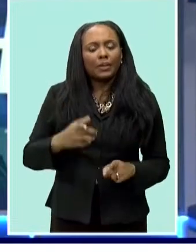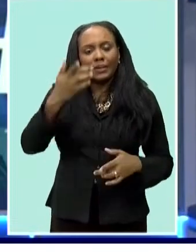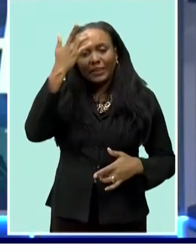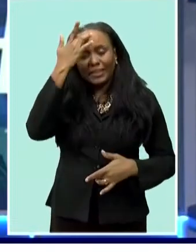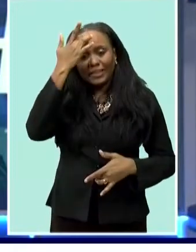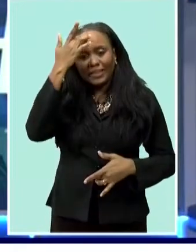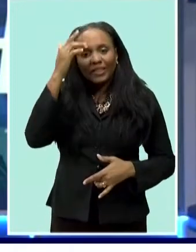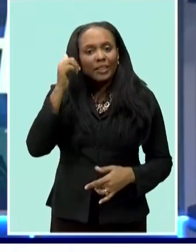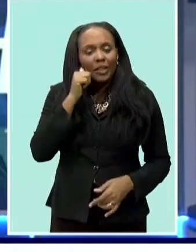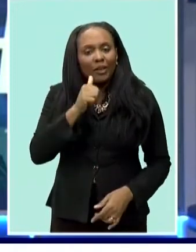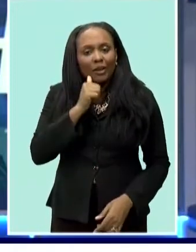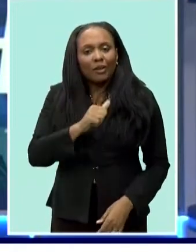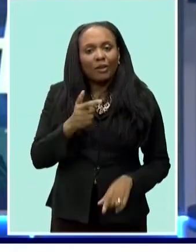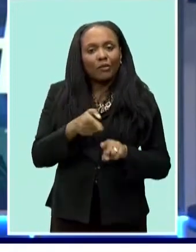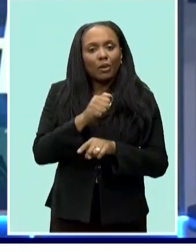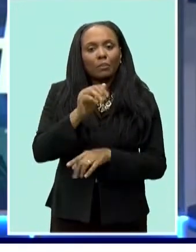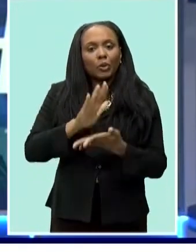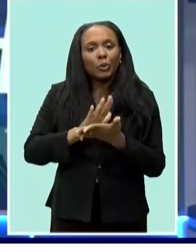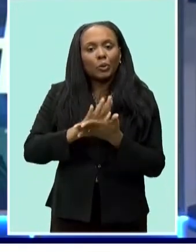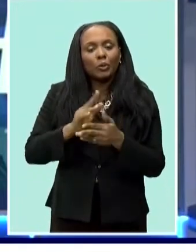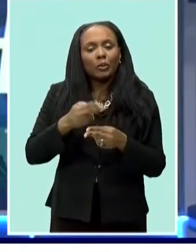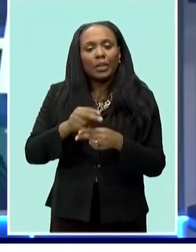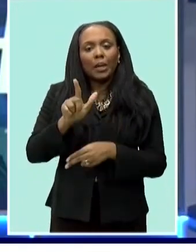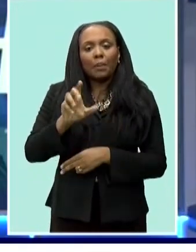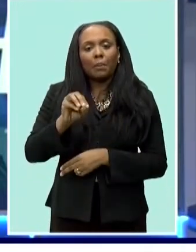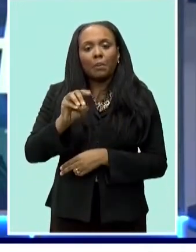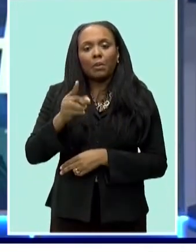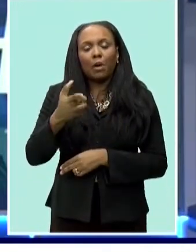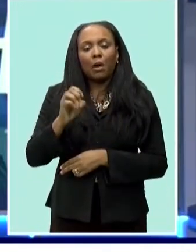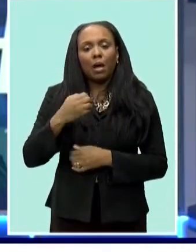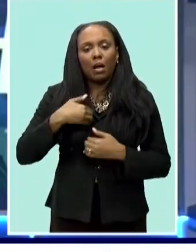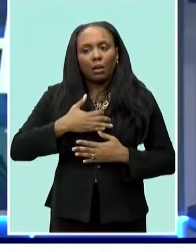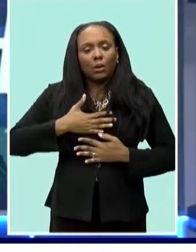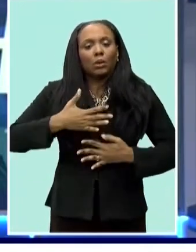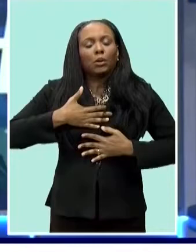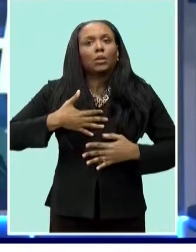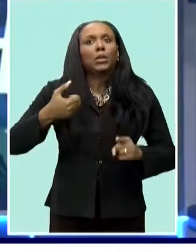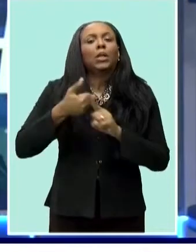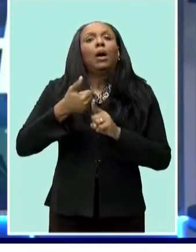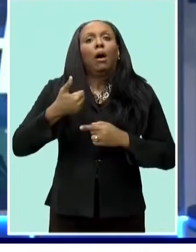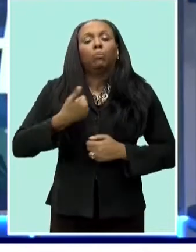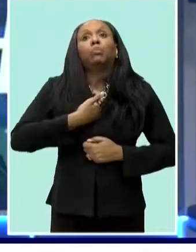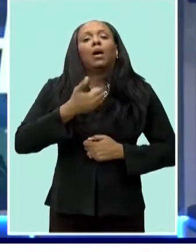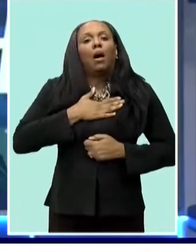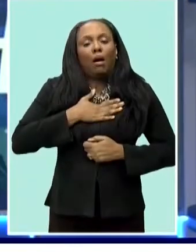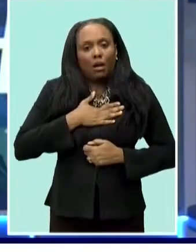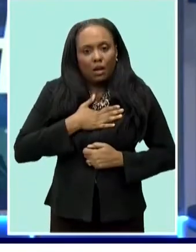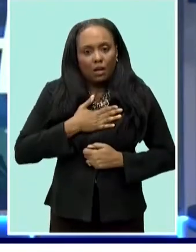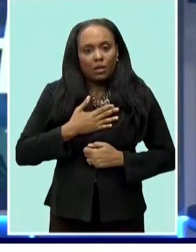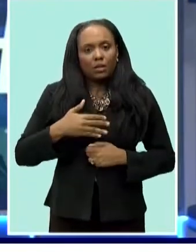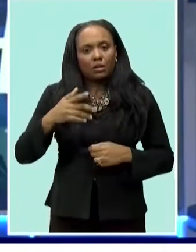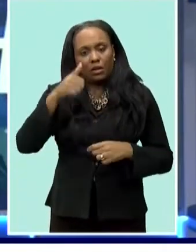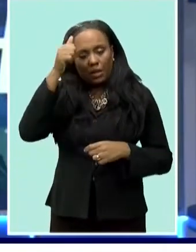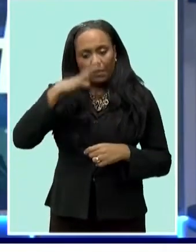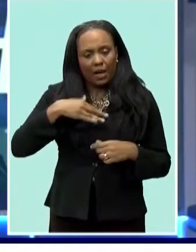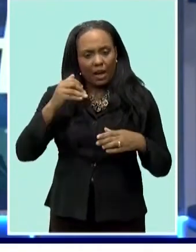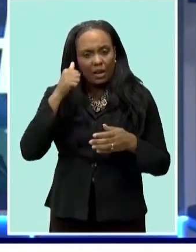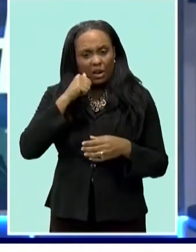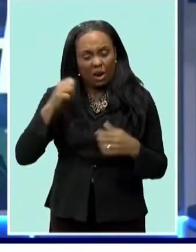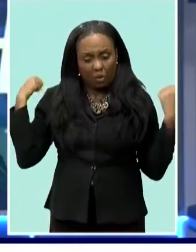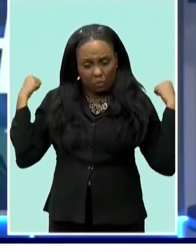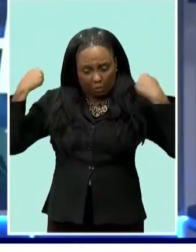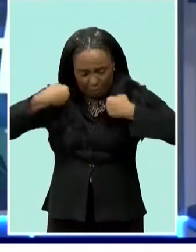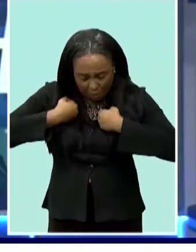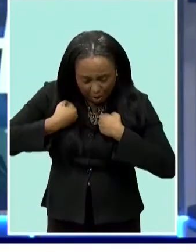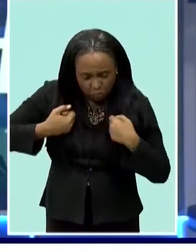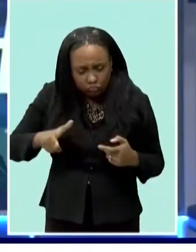second former, Alicia Downs, who was having an asthma attack, on his back and ran to a nearby doctor's office where she was able to receive